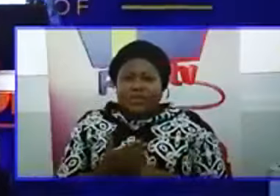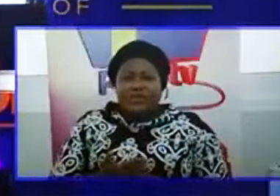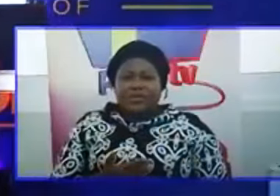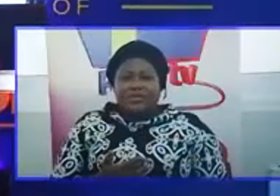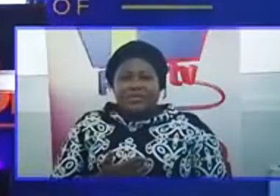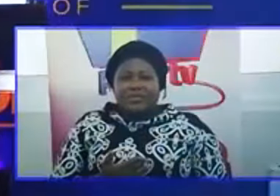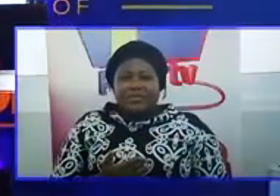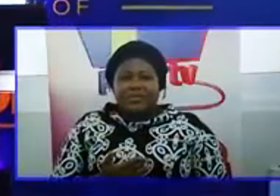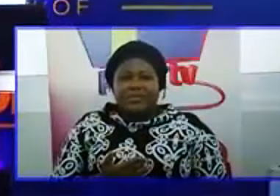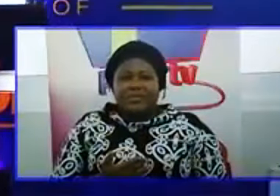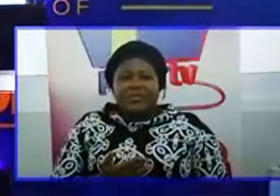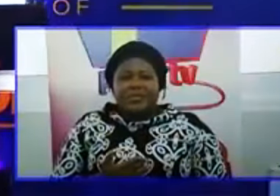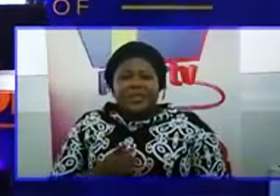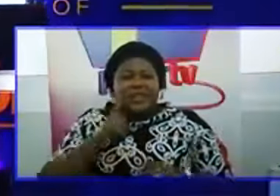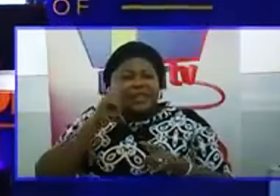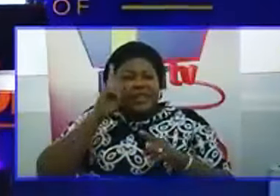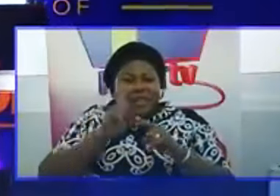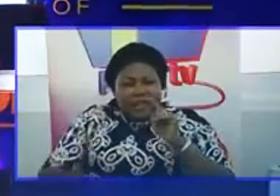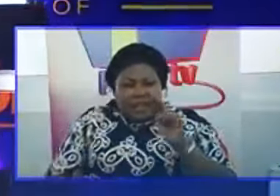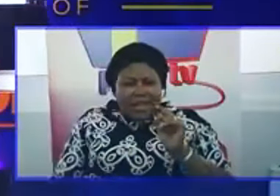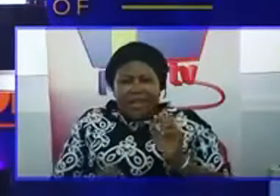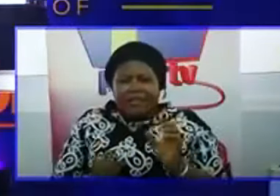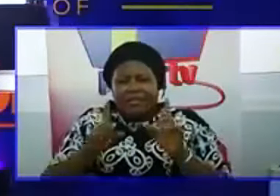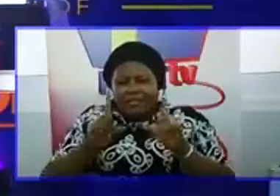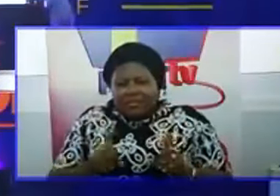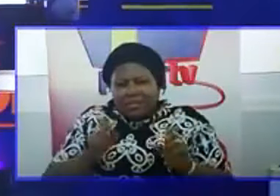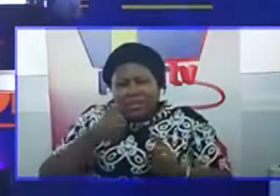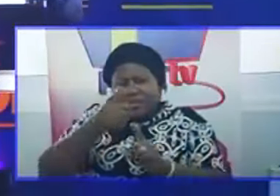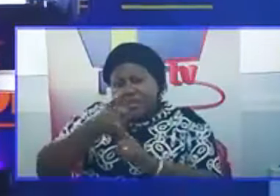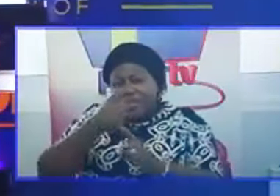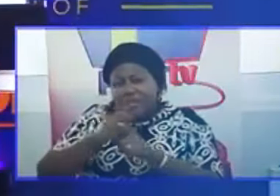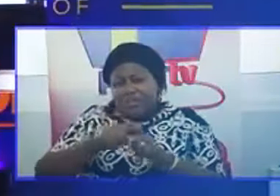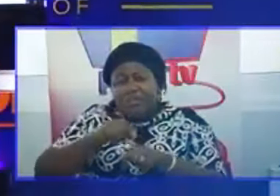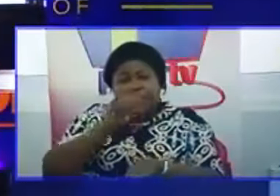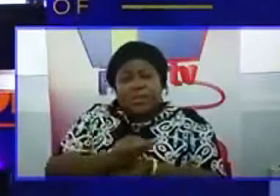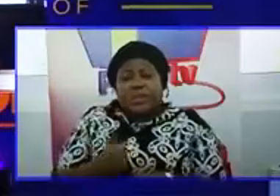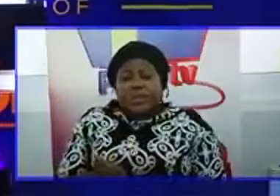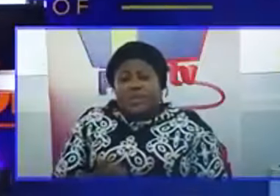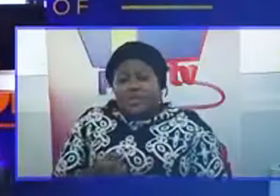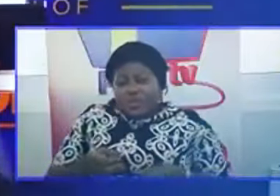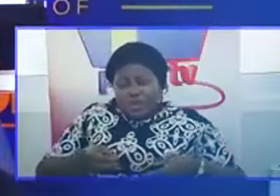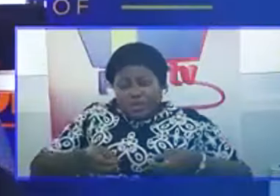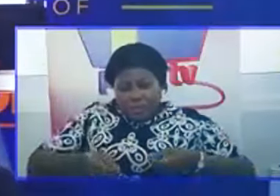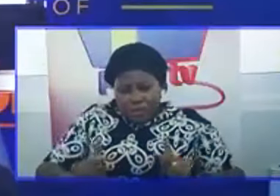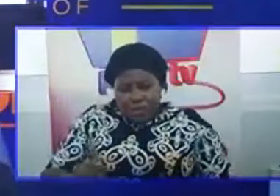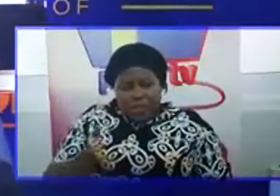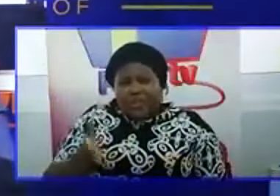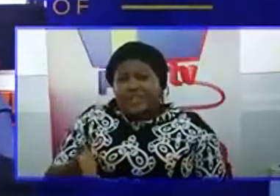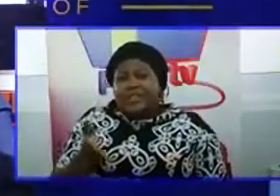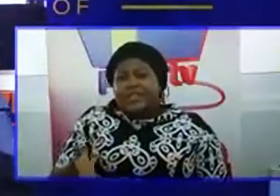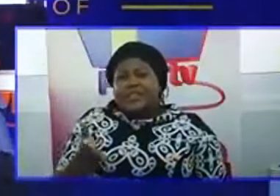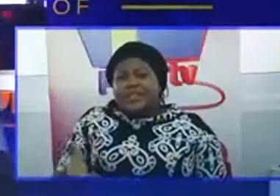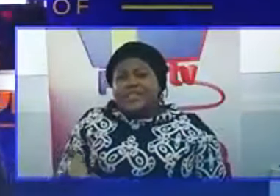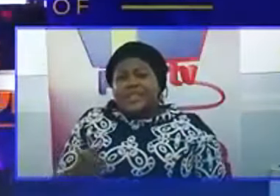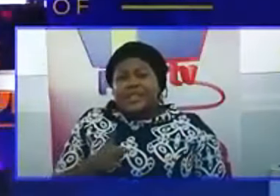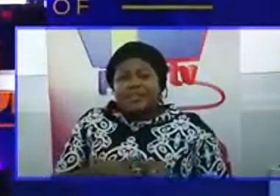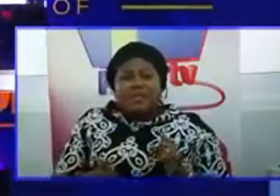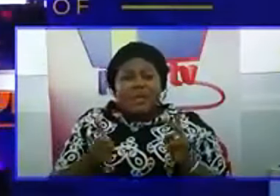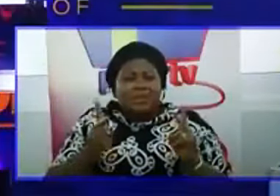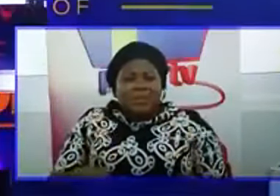Inability to exert oneself to the task. Sometimes the opportunity is there, but the person is very